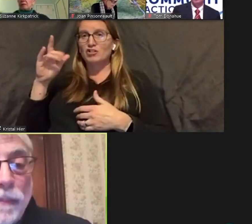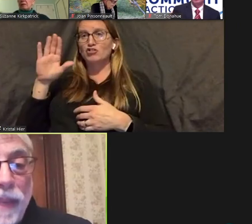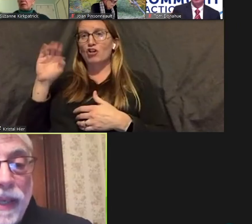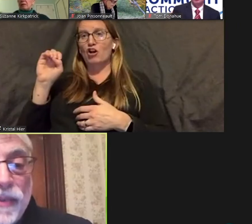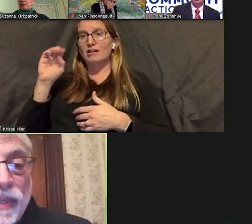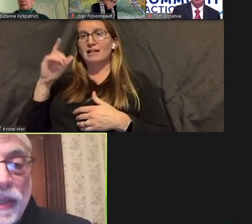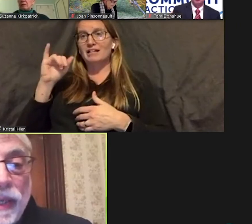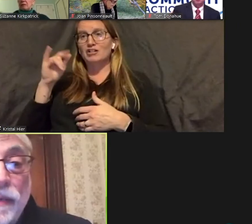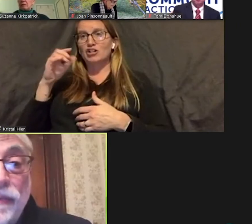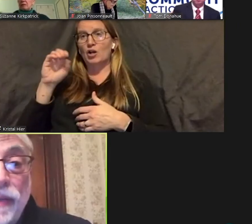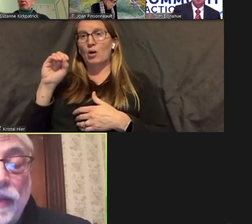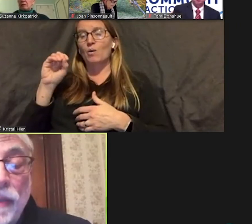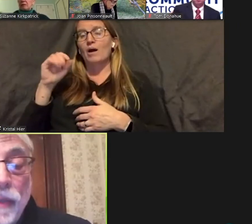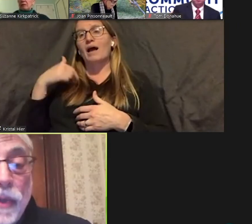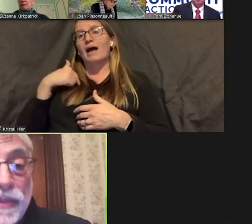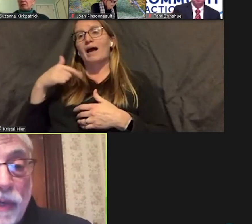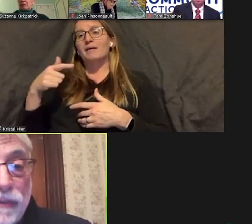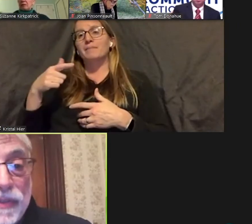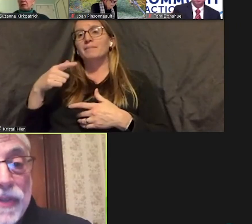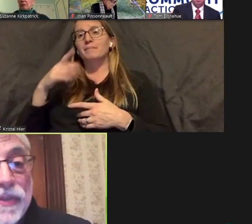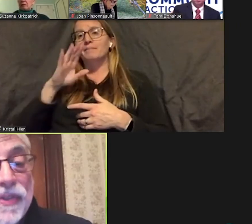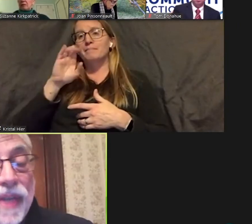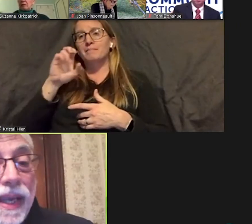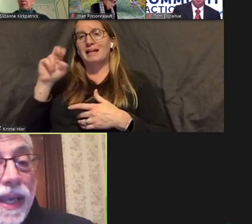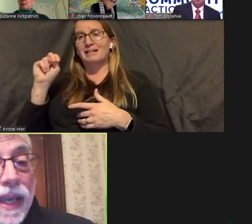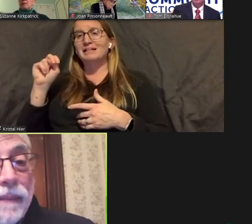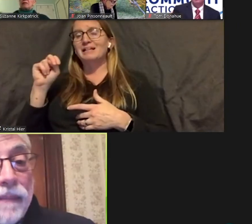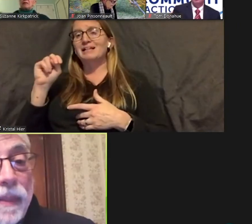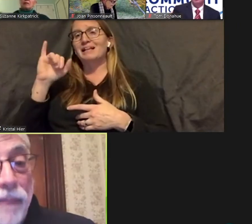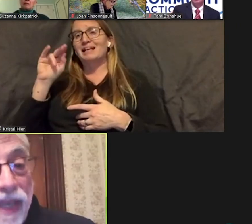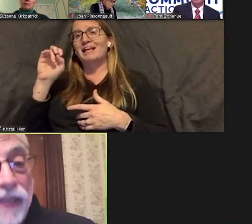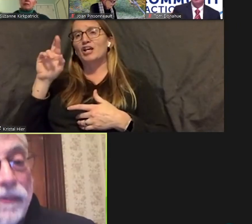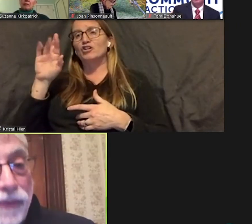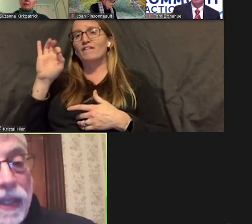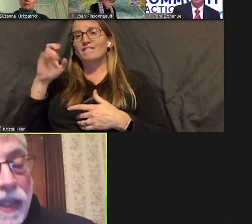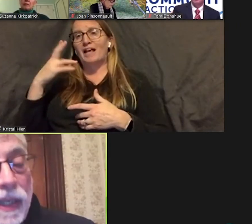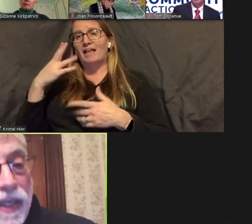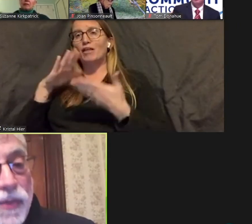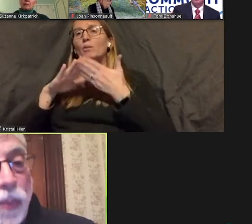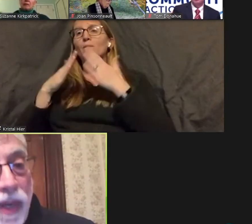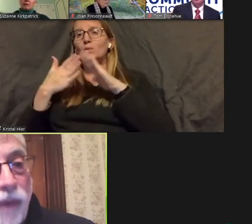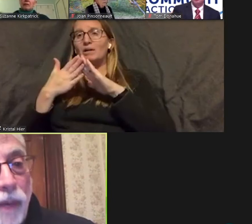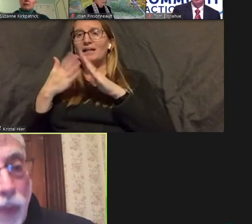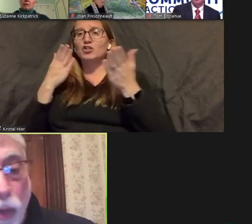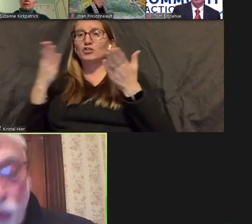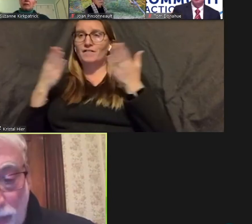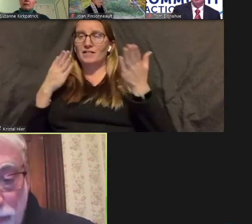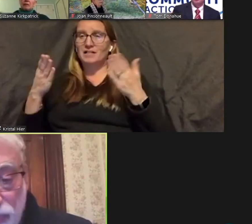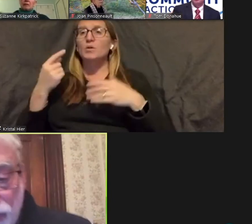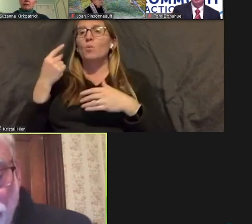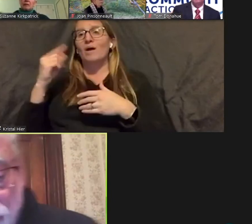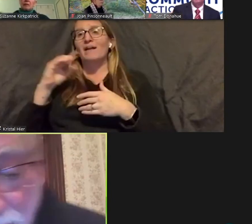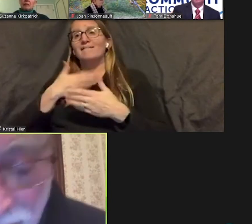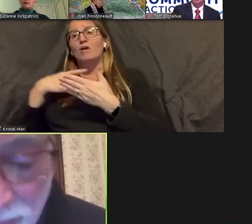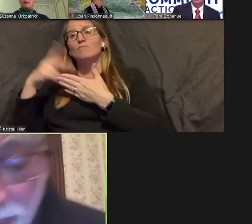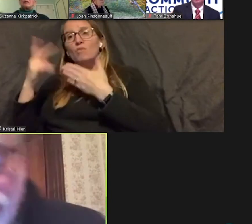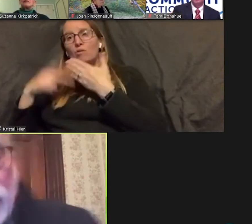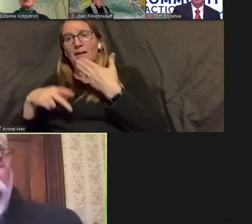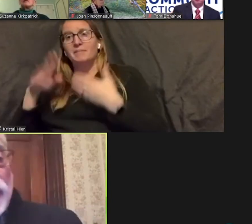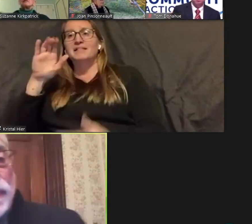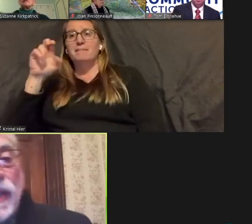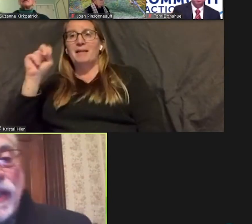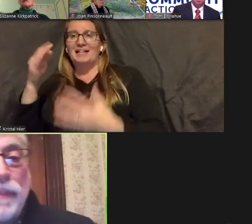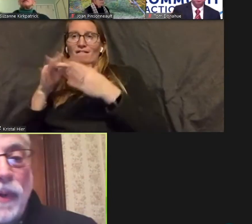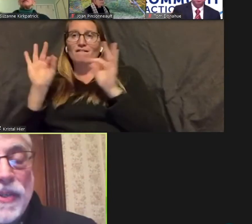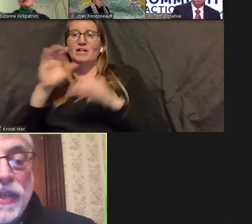of Greater Bennington Interfaith Community Services. The Bennington Free Clinic is one of our programs.